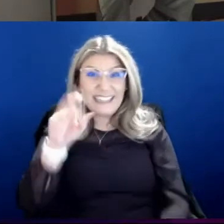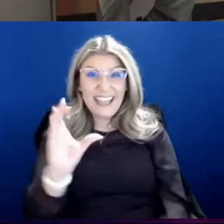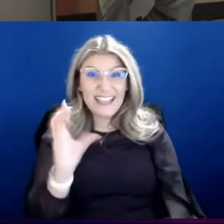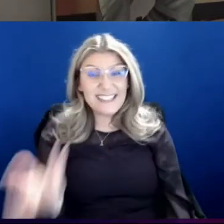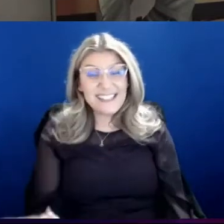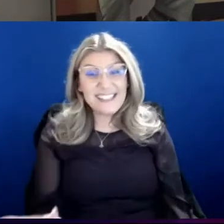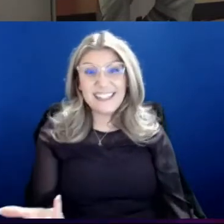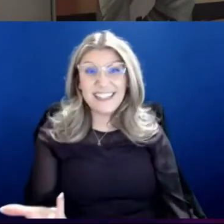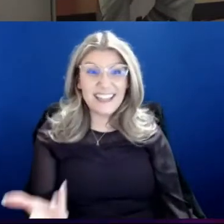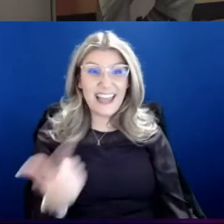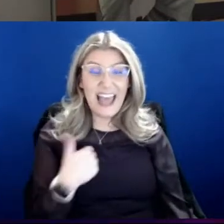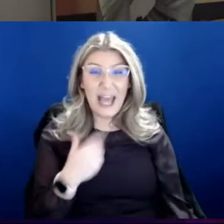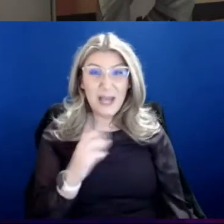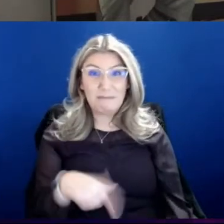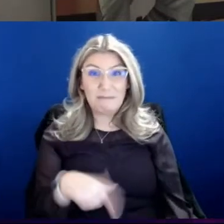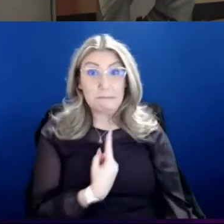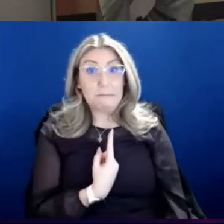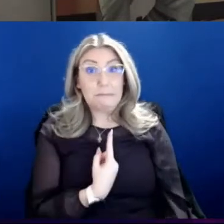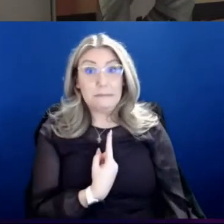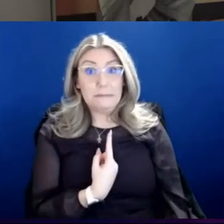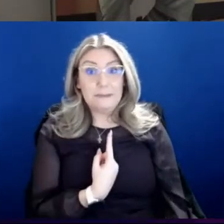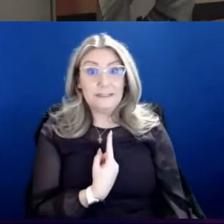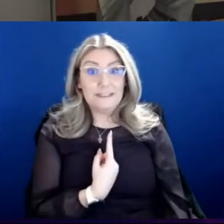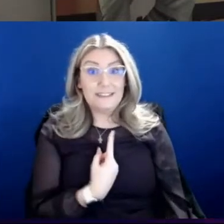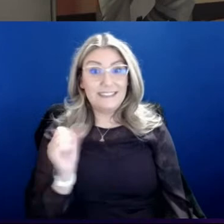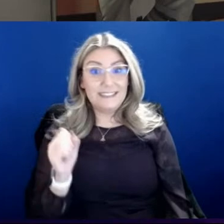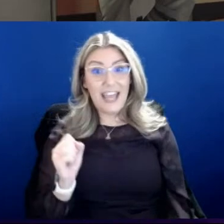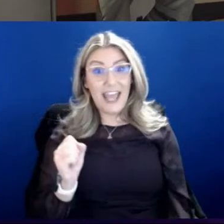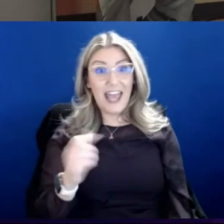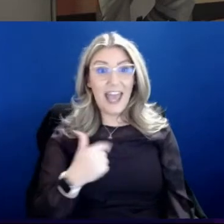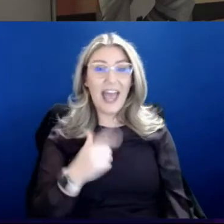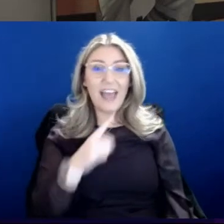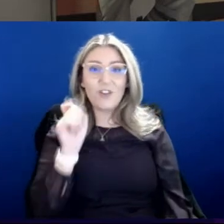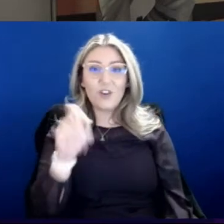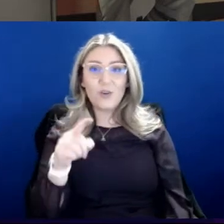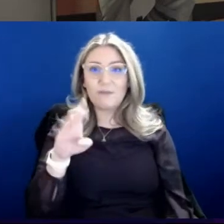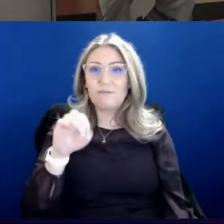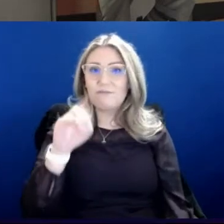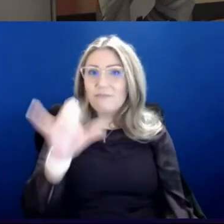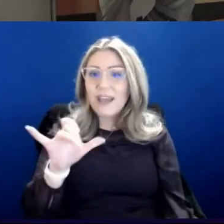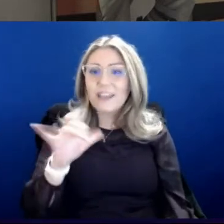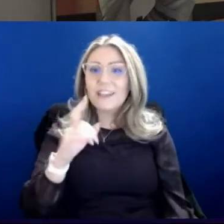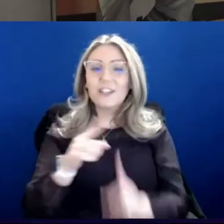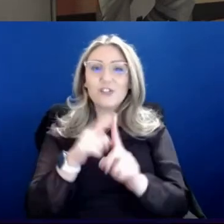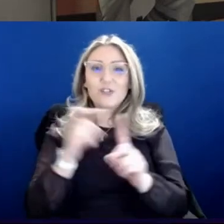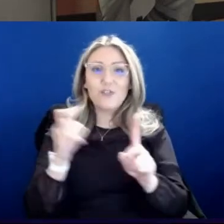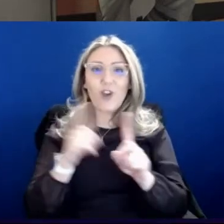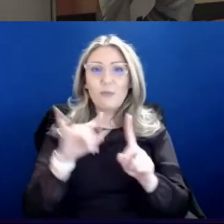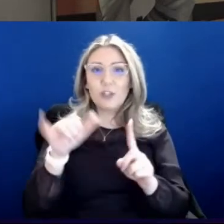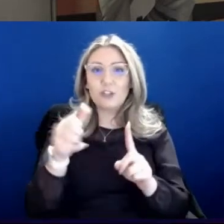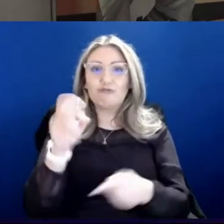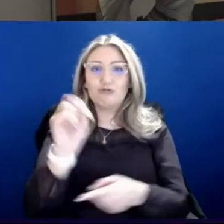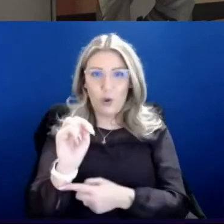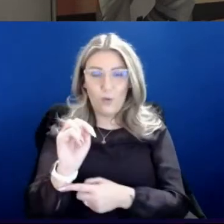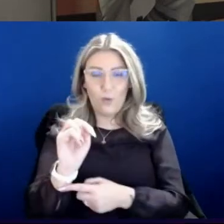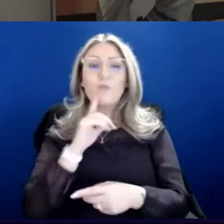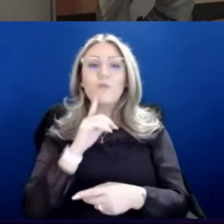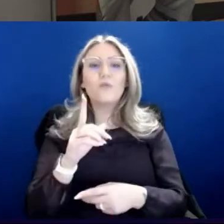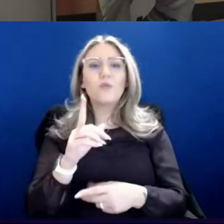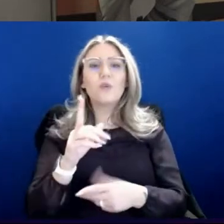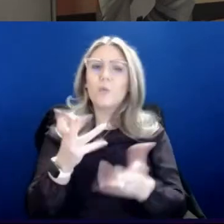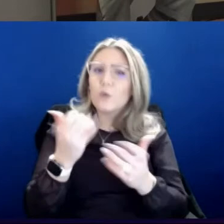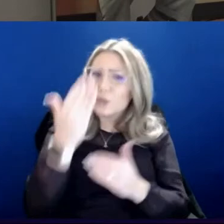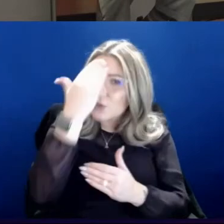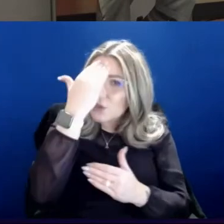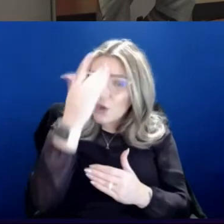kind of alone in the area. The trailblazer. Yeah. I have a question for Becky. This came from Joan. Joan wants to know, Becky, do you have any fun